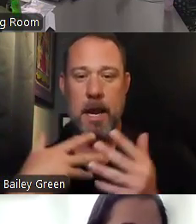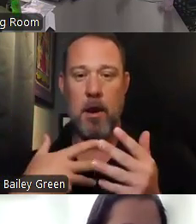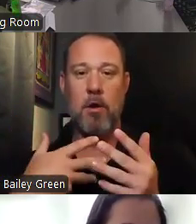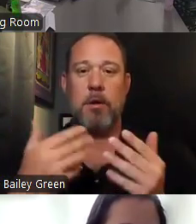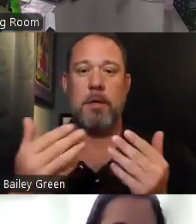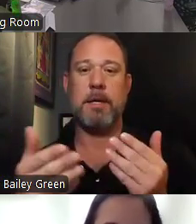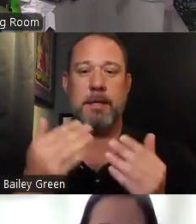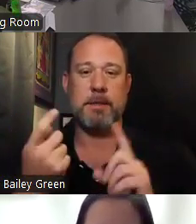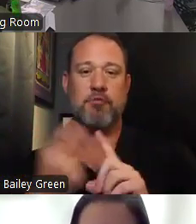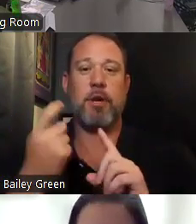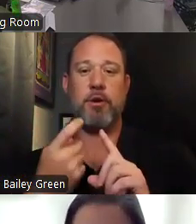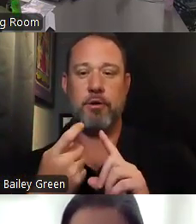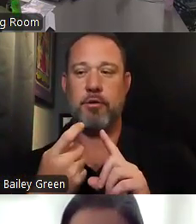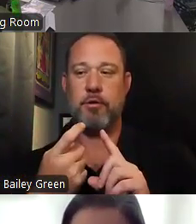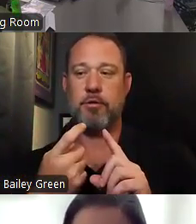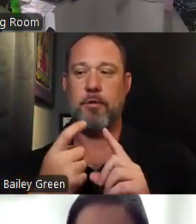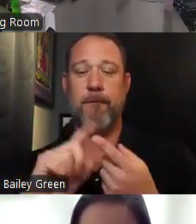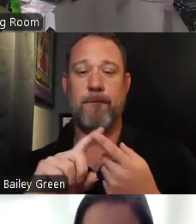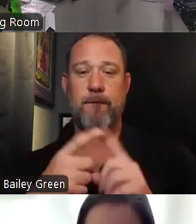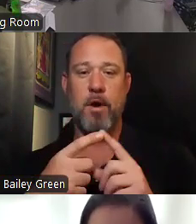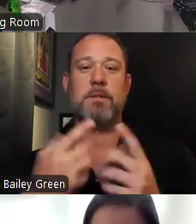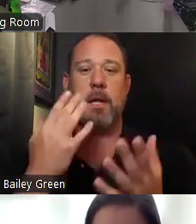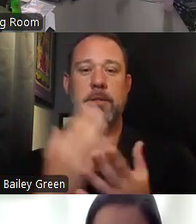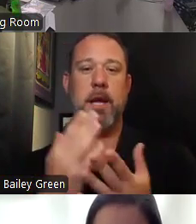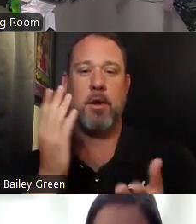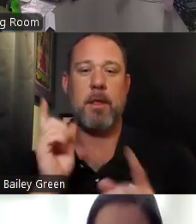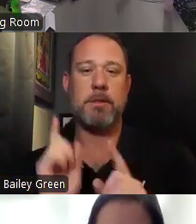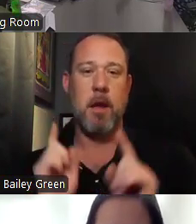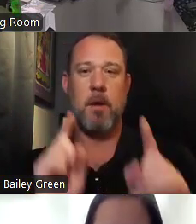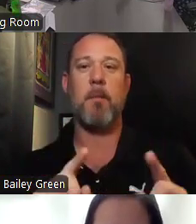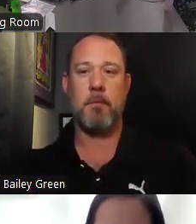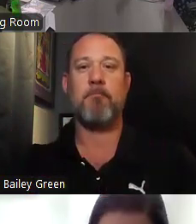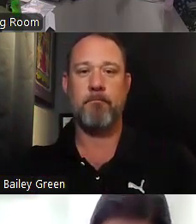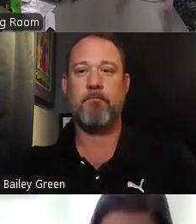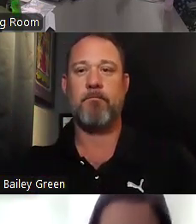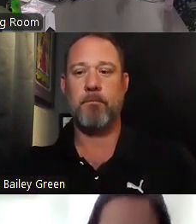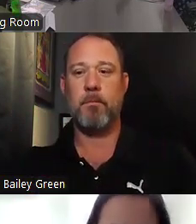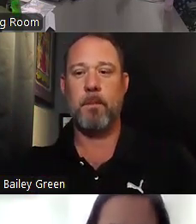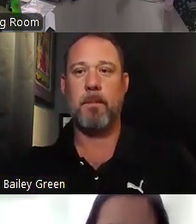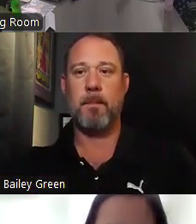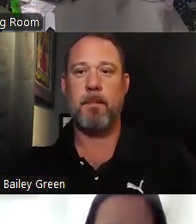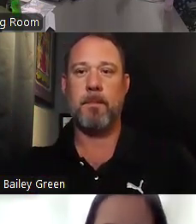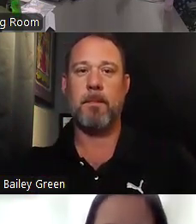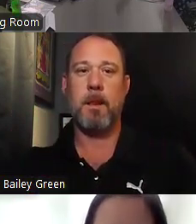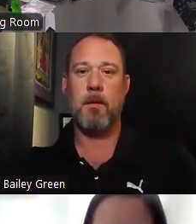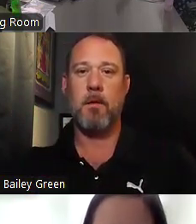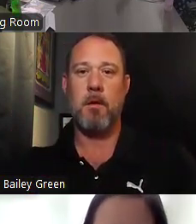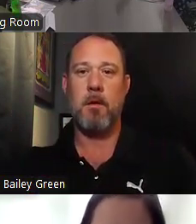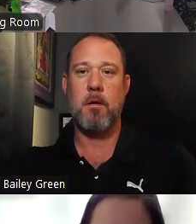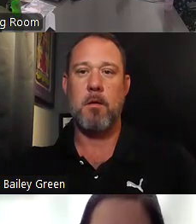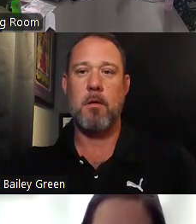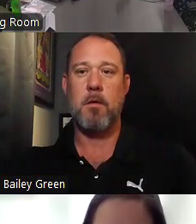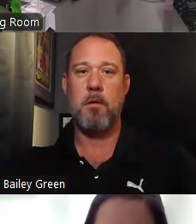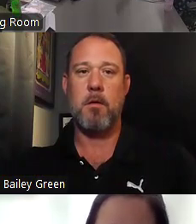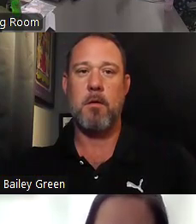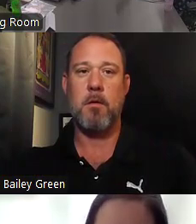to trigger. So friends got scared and they stopped coming. So I'm hoping by this, I've given a little bit